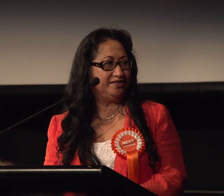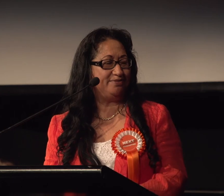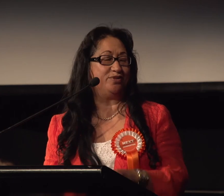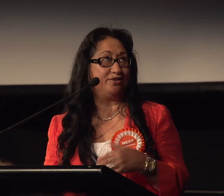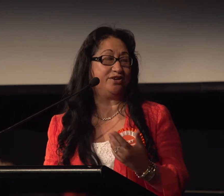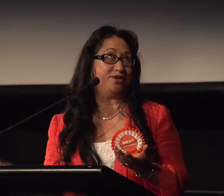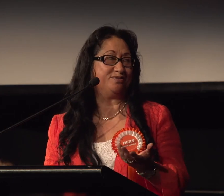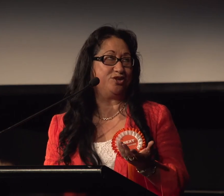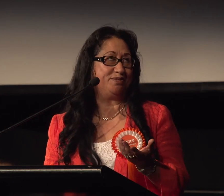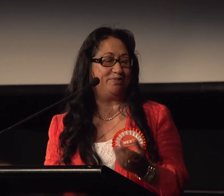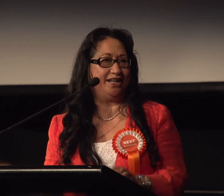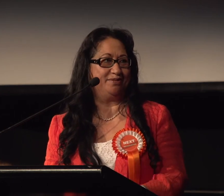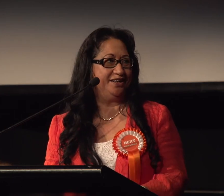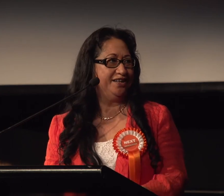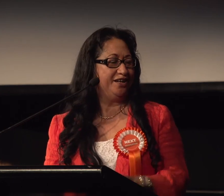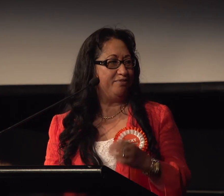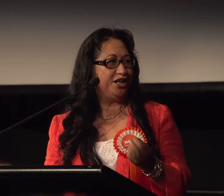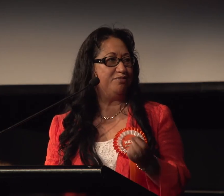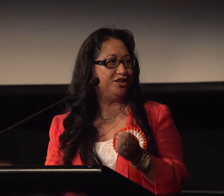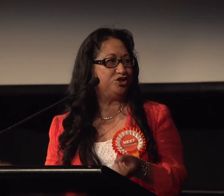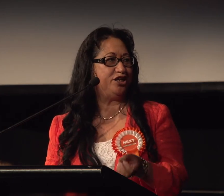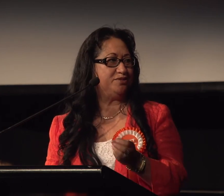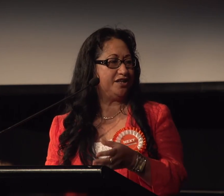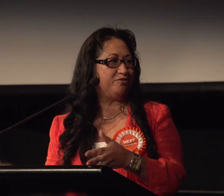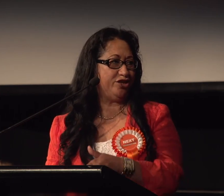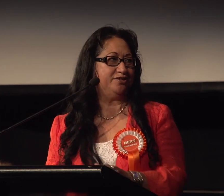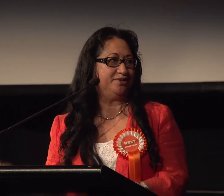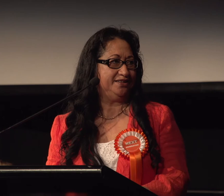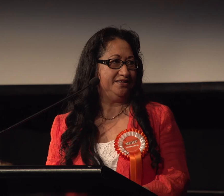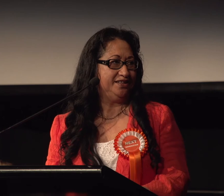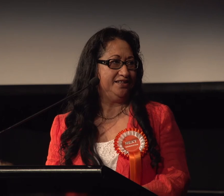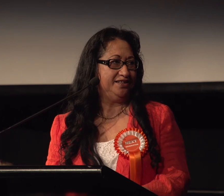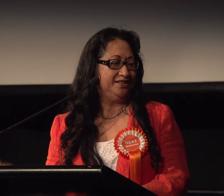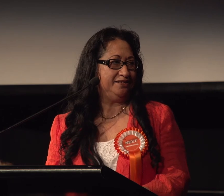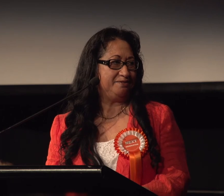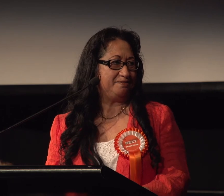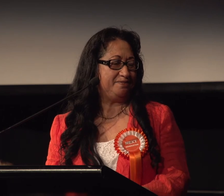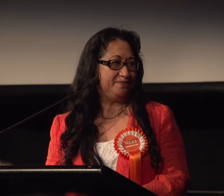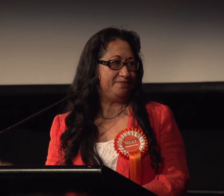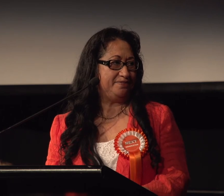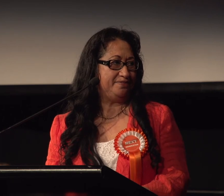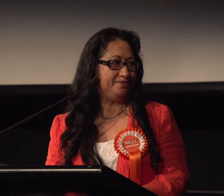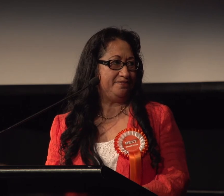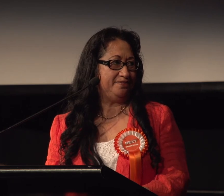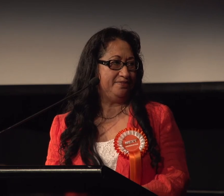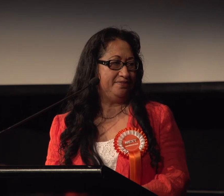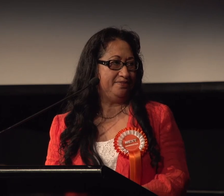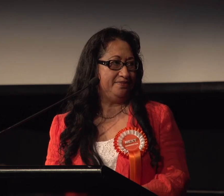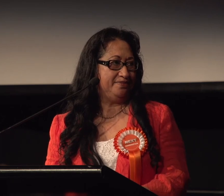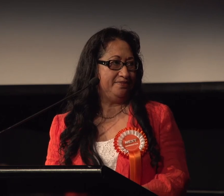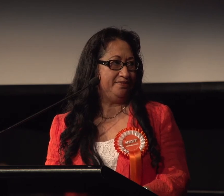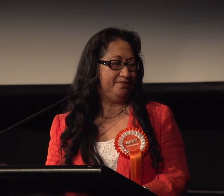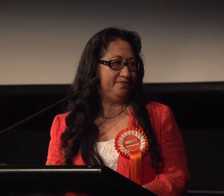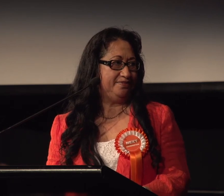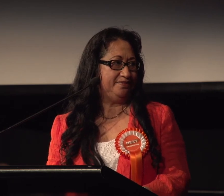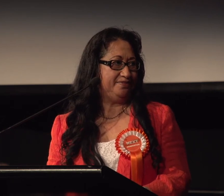about. Not what I'm dreaming about. I mean, making my dreams come real. Kia ora. Well, good on you for putting yourself out there.